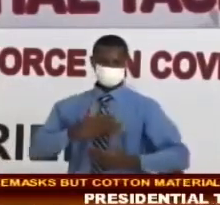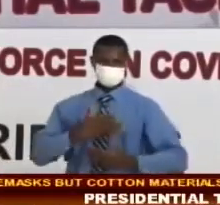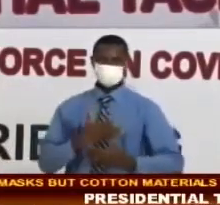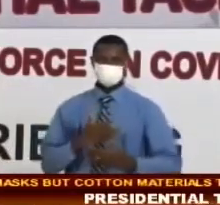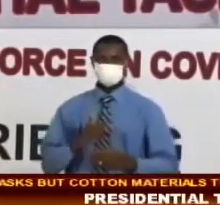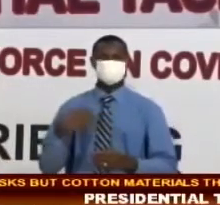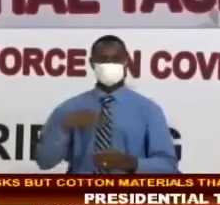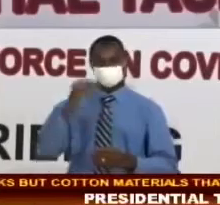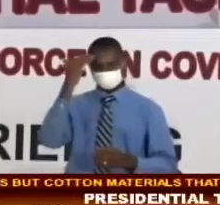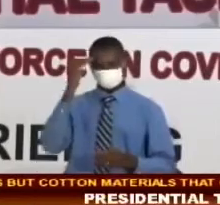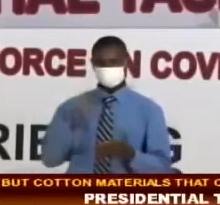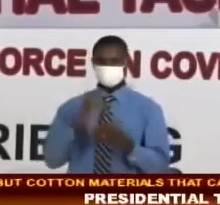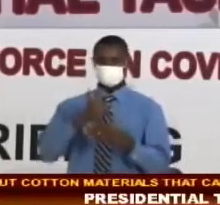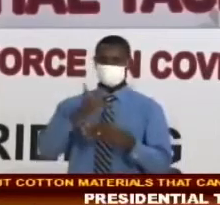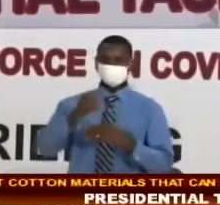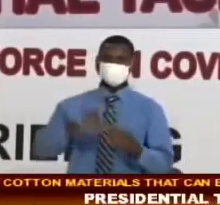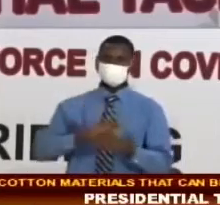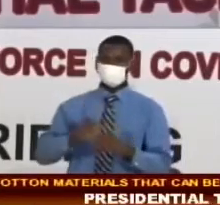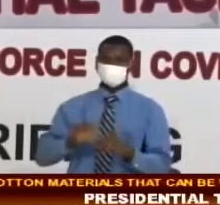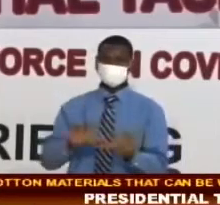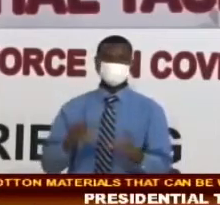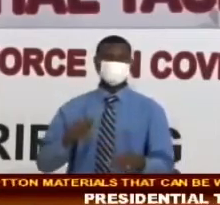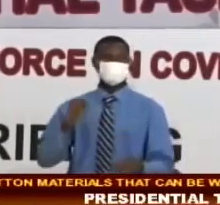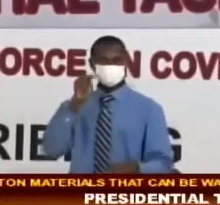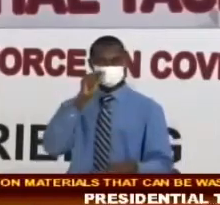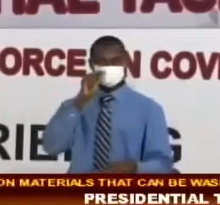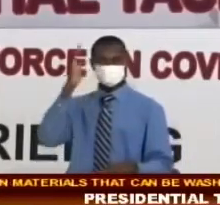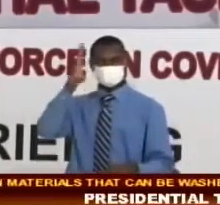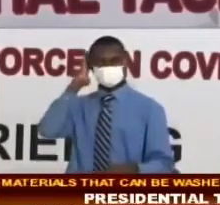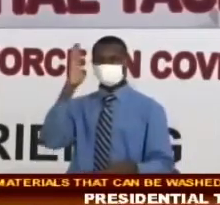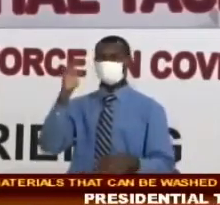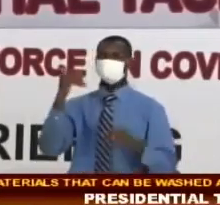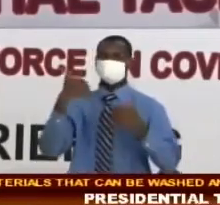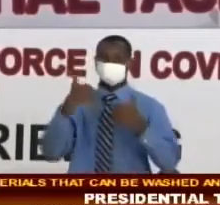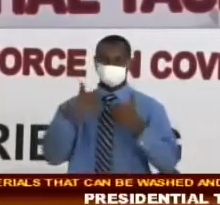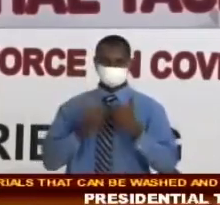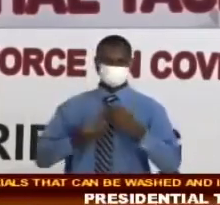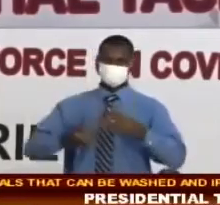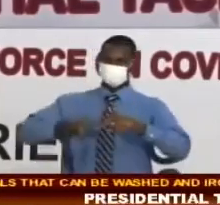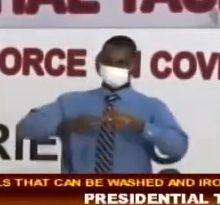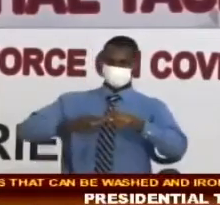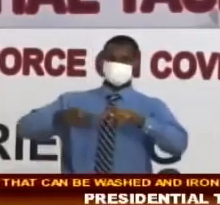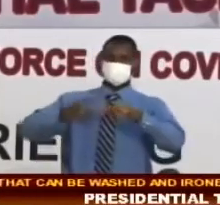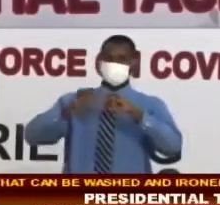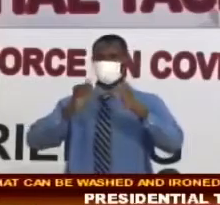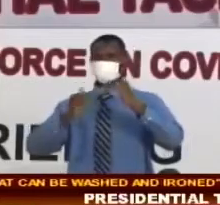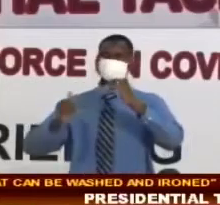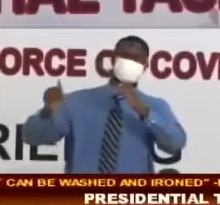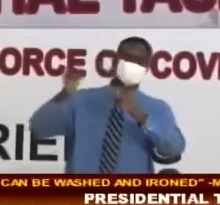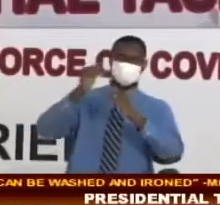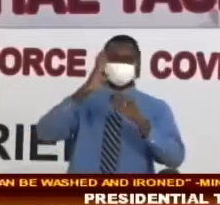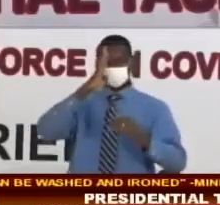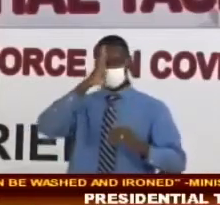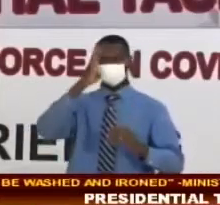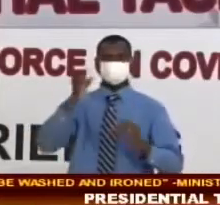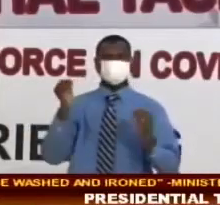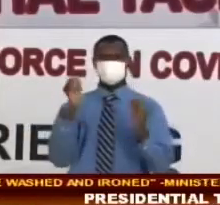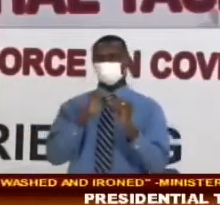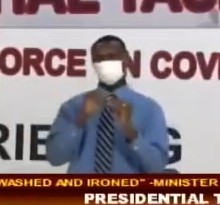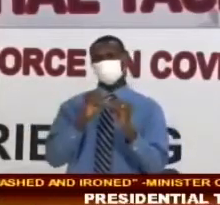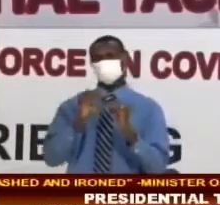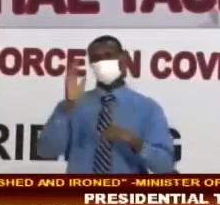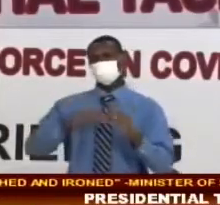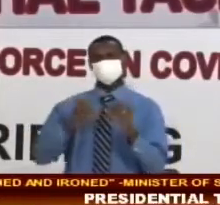COVID-19, Nigeria would have stepped up its inventions and innovations, and by